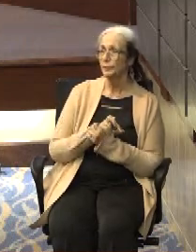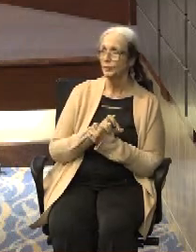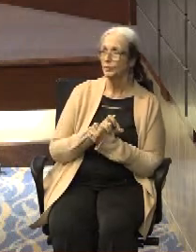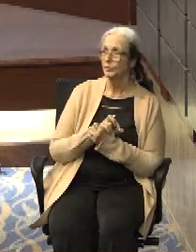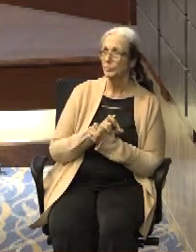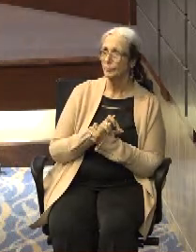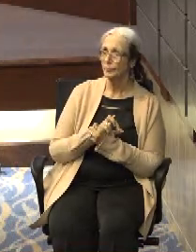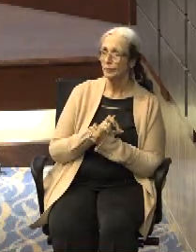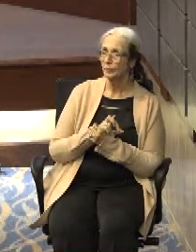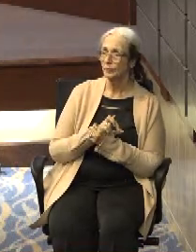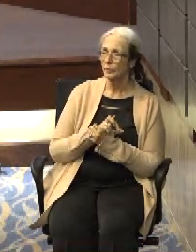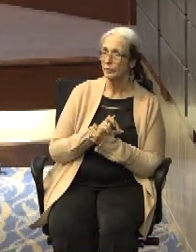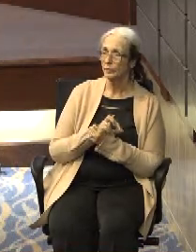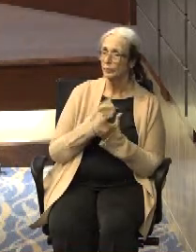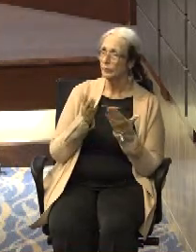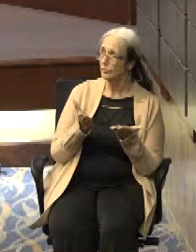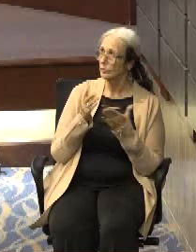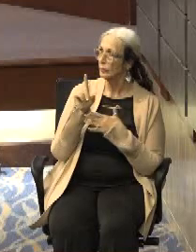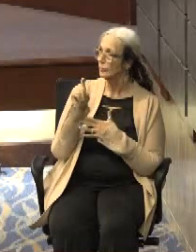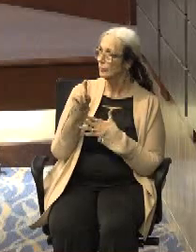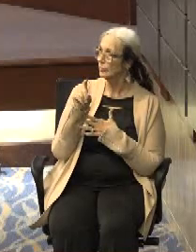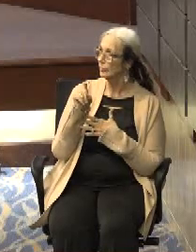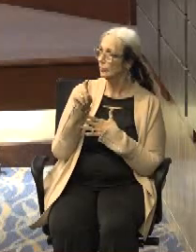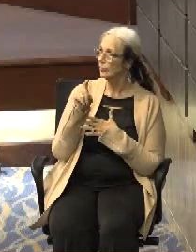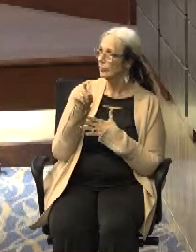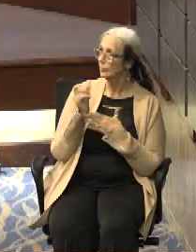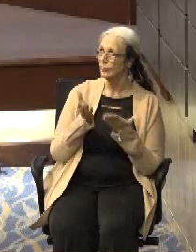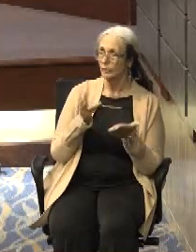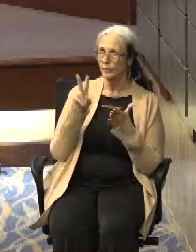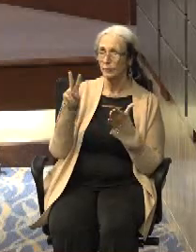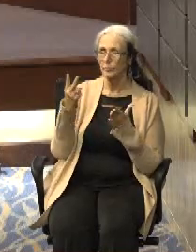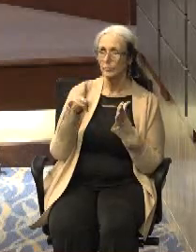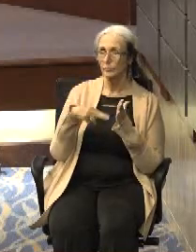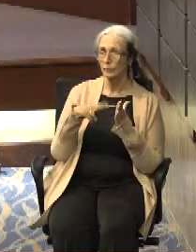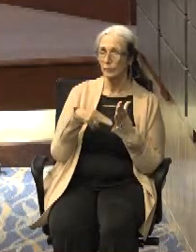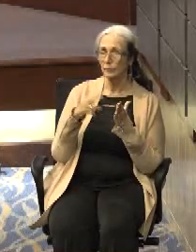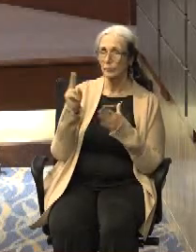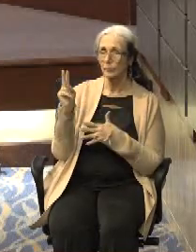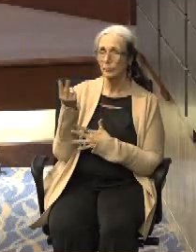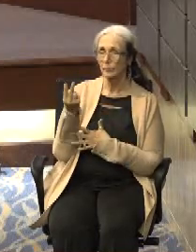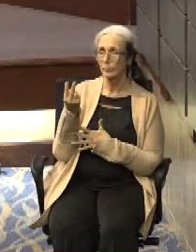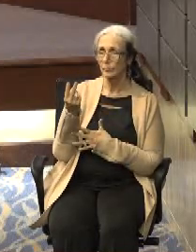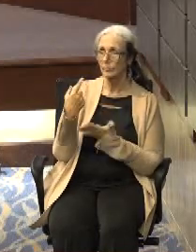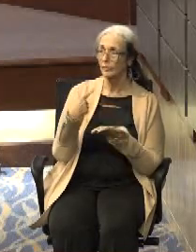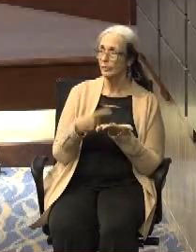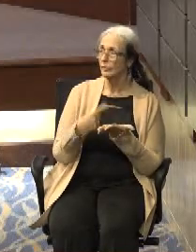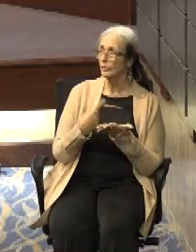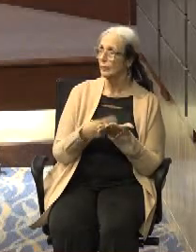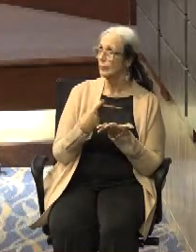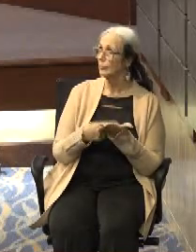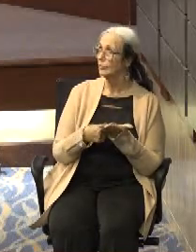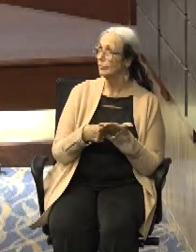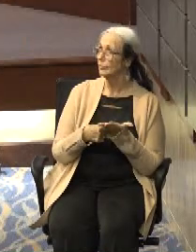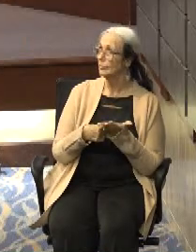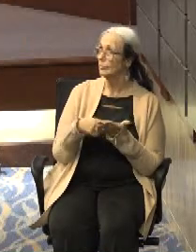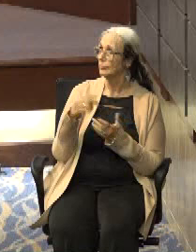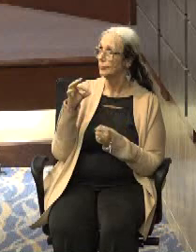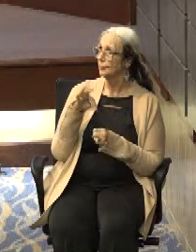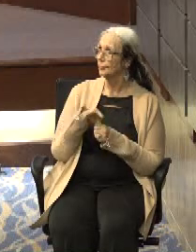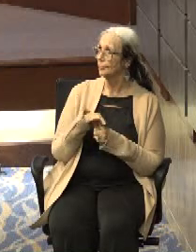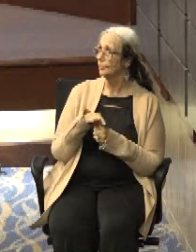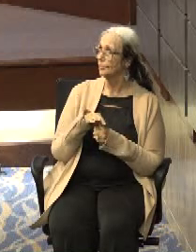2023. Is there a motion? Move for approval on second reading. Second. Any discussion? Please poll the